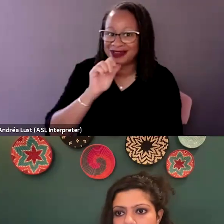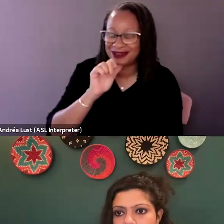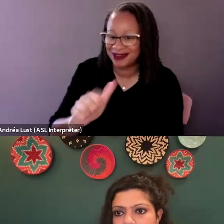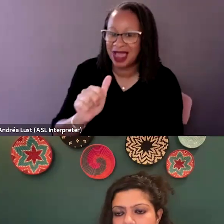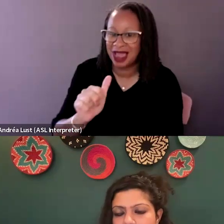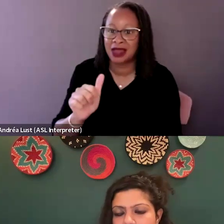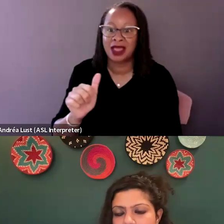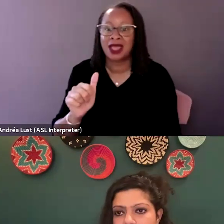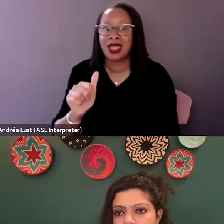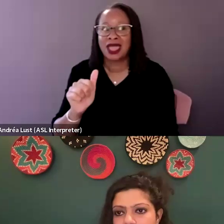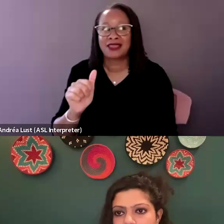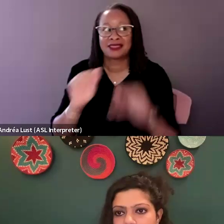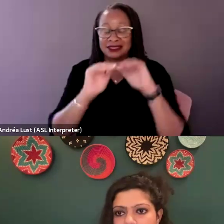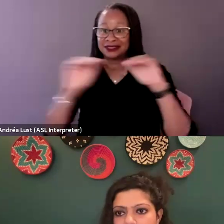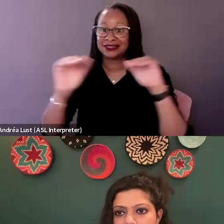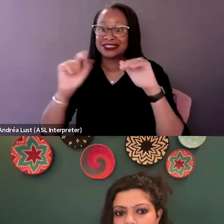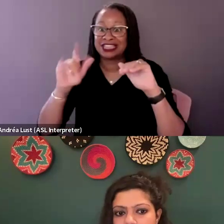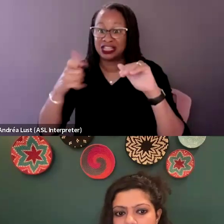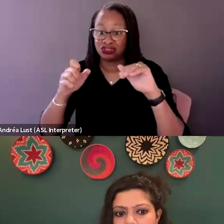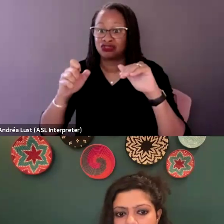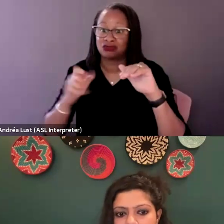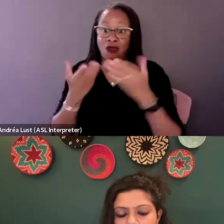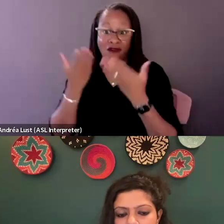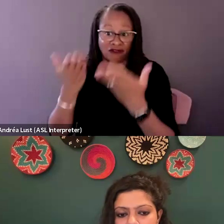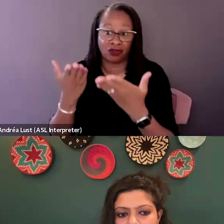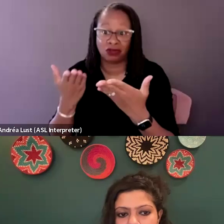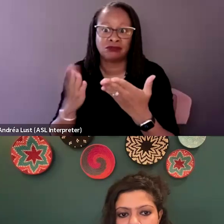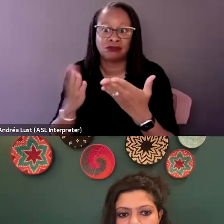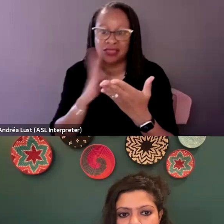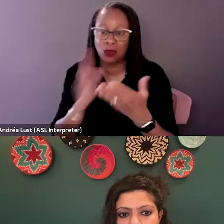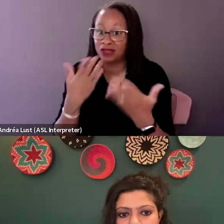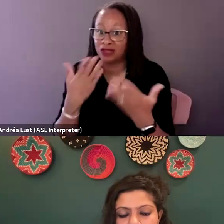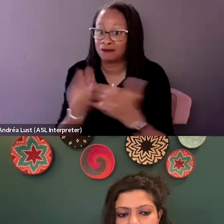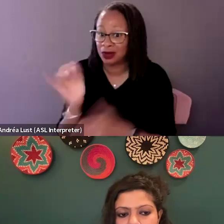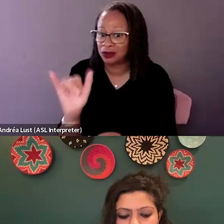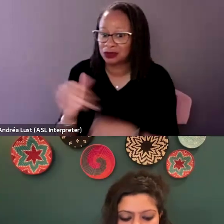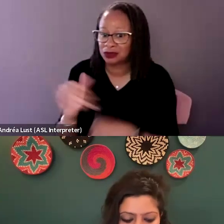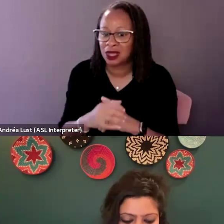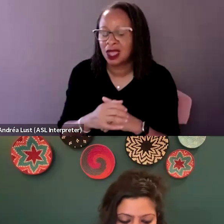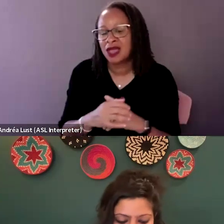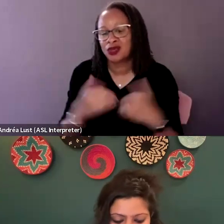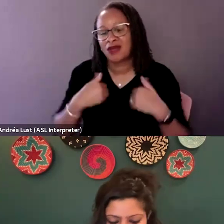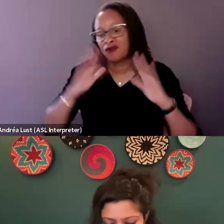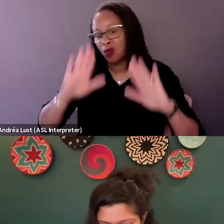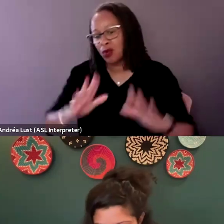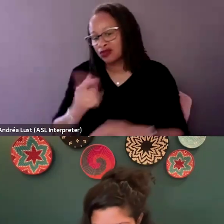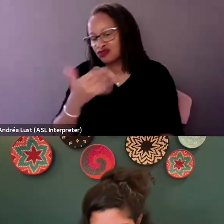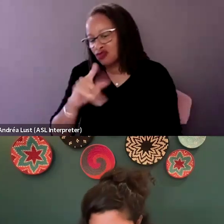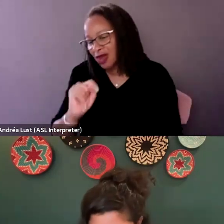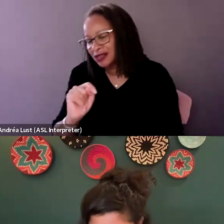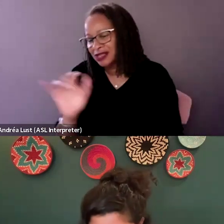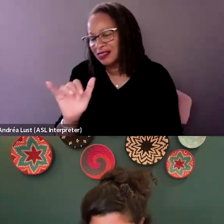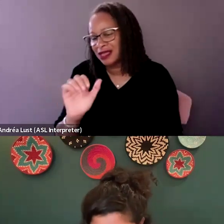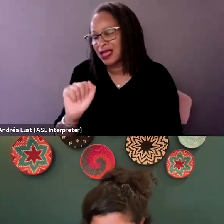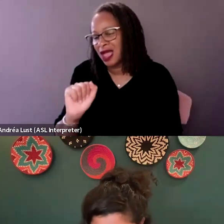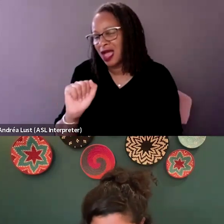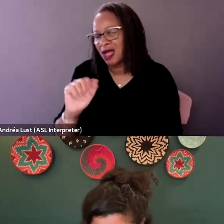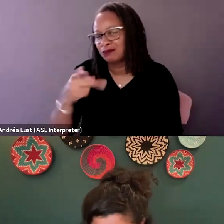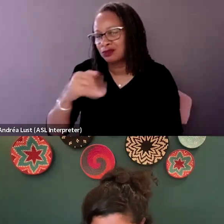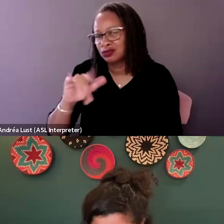South Korea or Doha, etc. So all over the world, people are applying to these